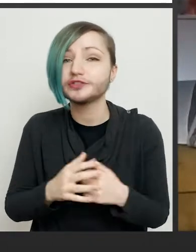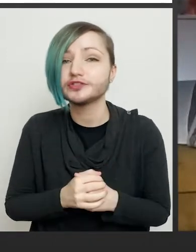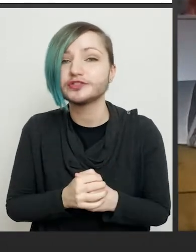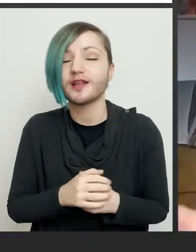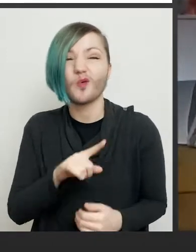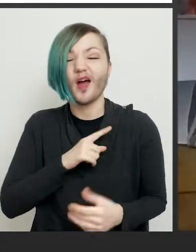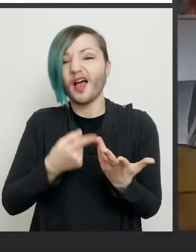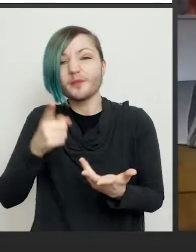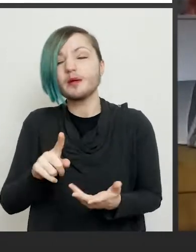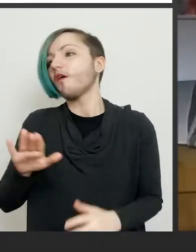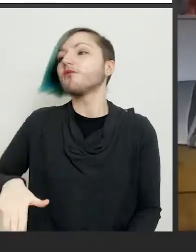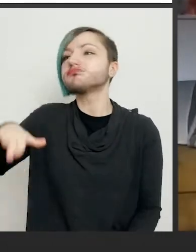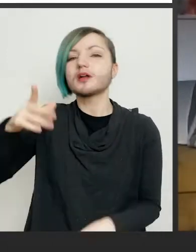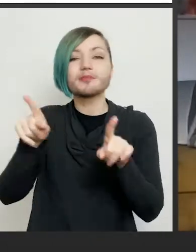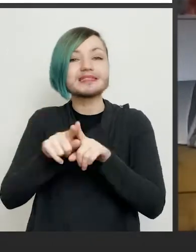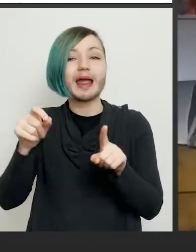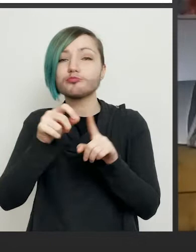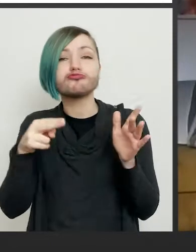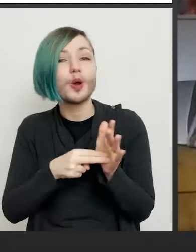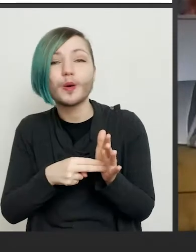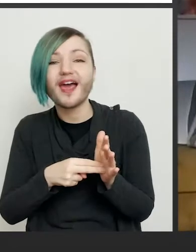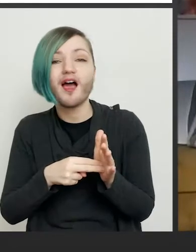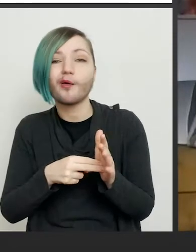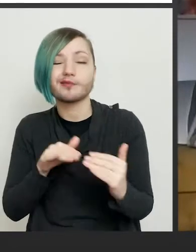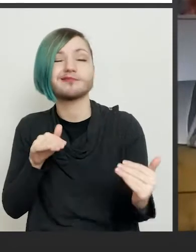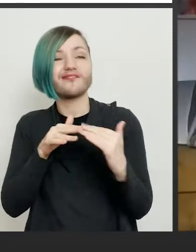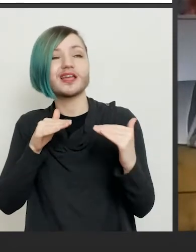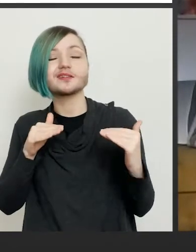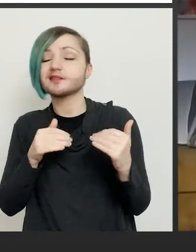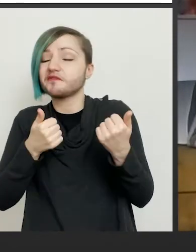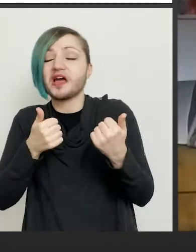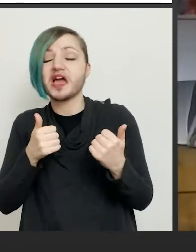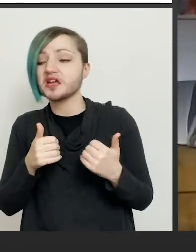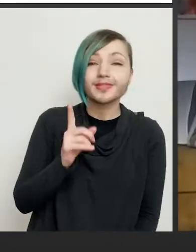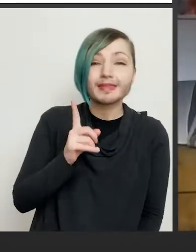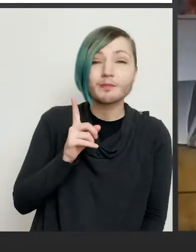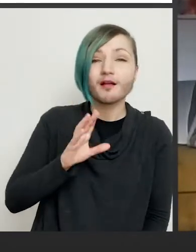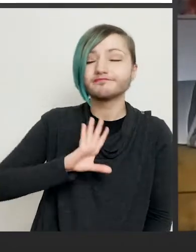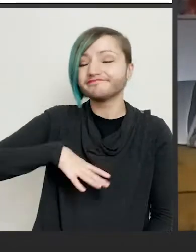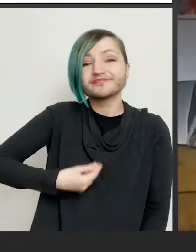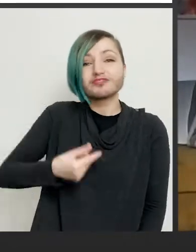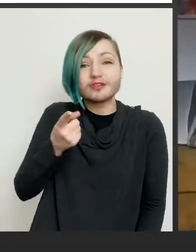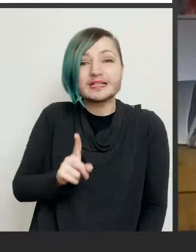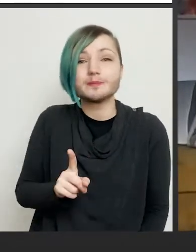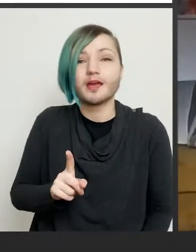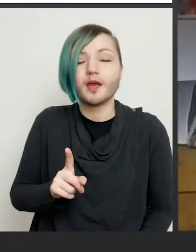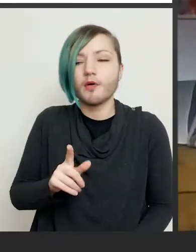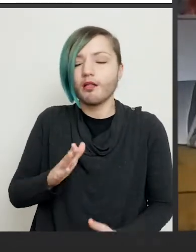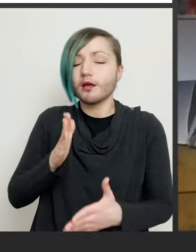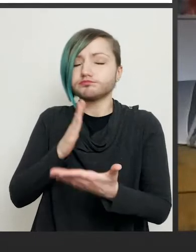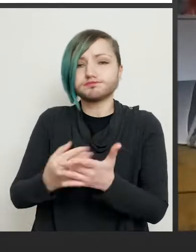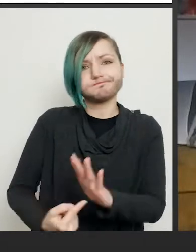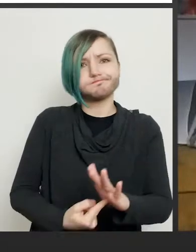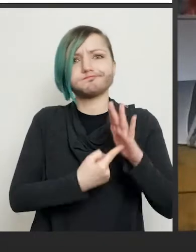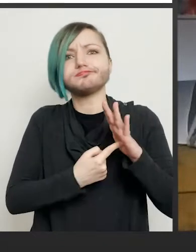Because to them it's just a pronoun, and they've always had a certain pronoun that just fits them, and they don't think about it. But for trans people, it's such an important and a